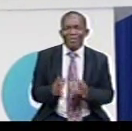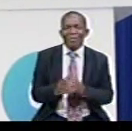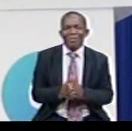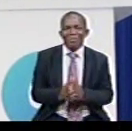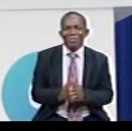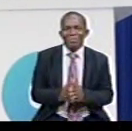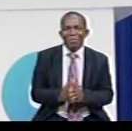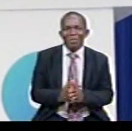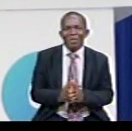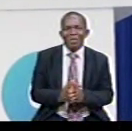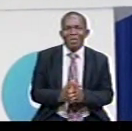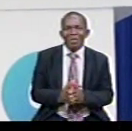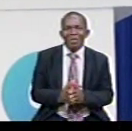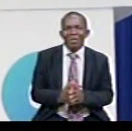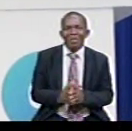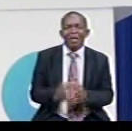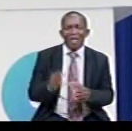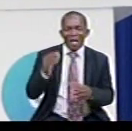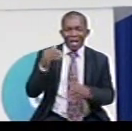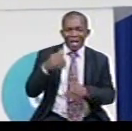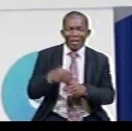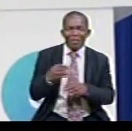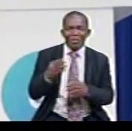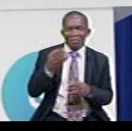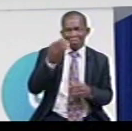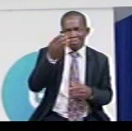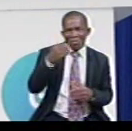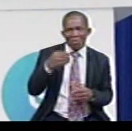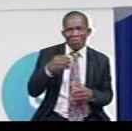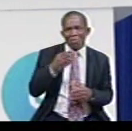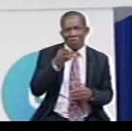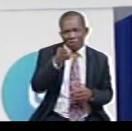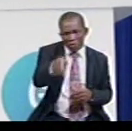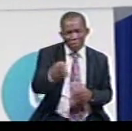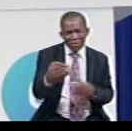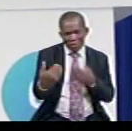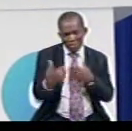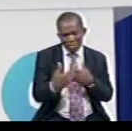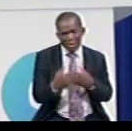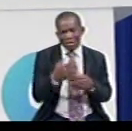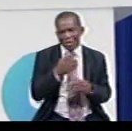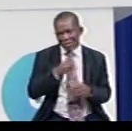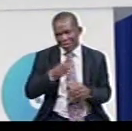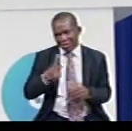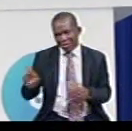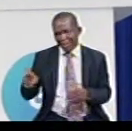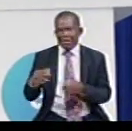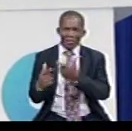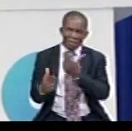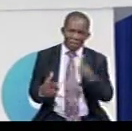At the back, in the front, left, right, center, mid, everywhere, the power of God will be moving.